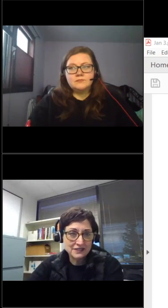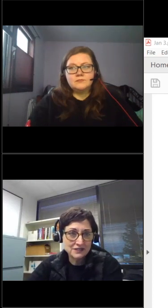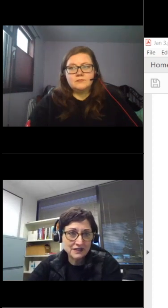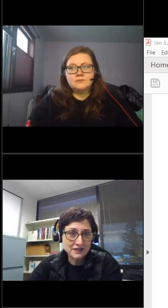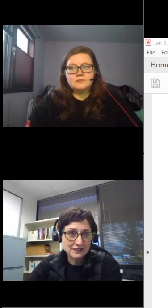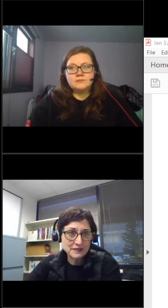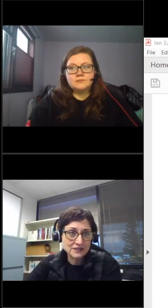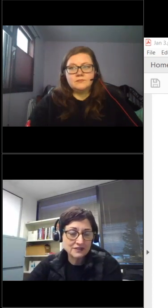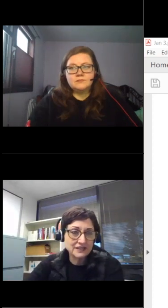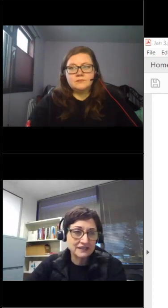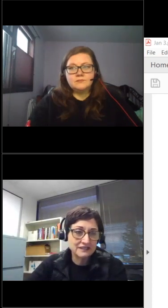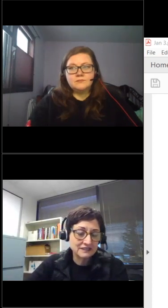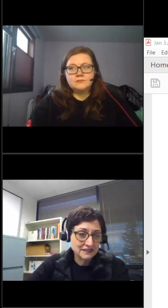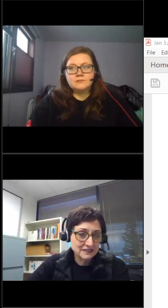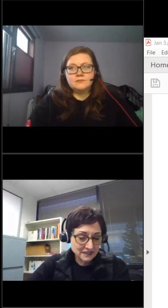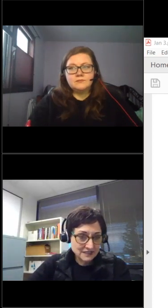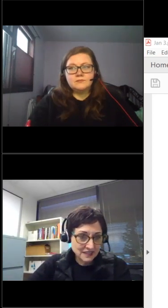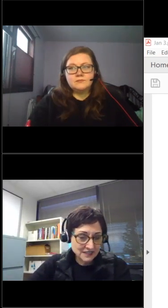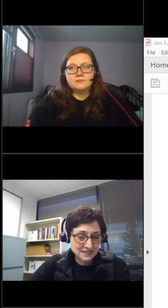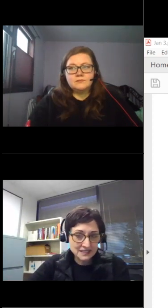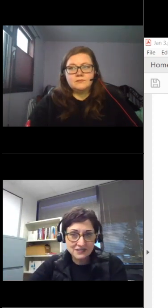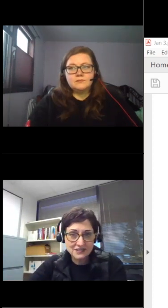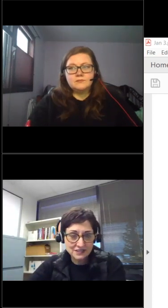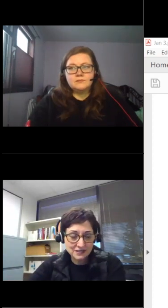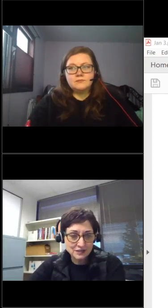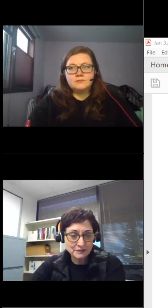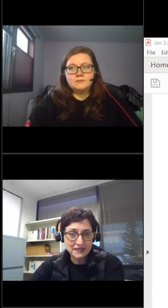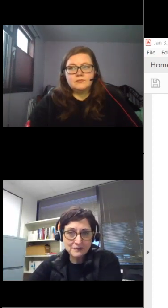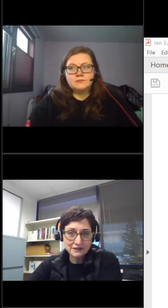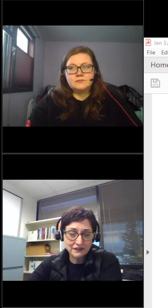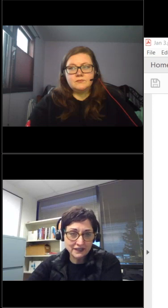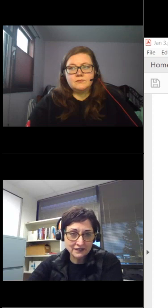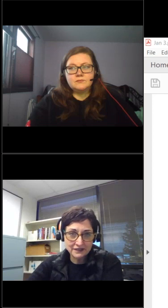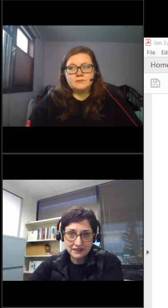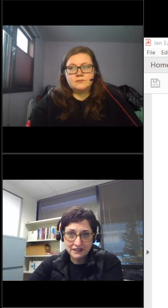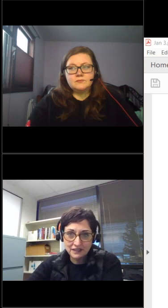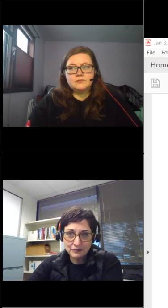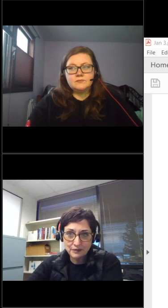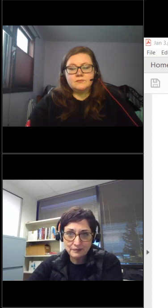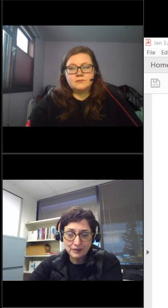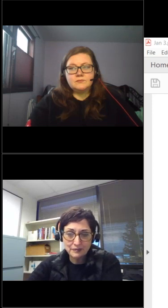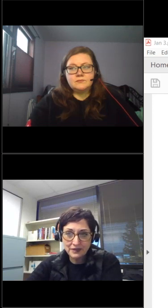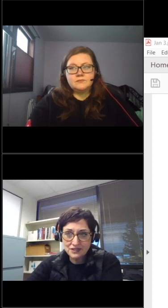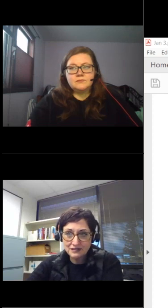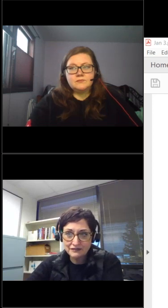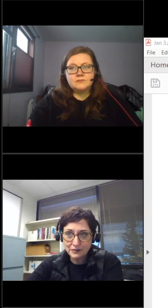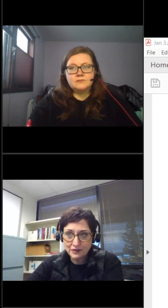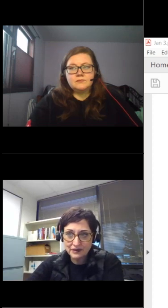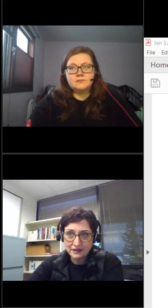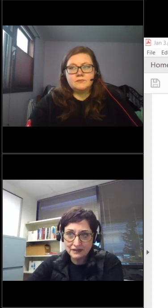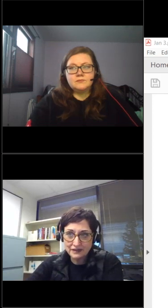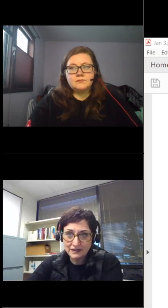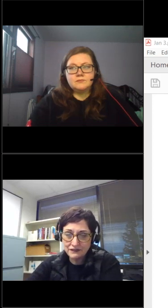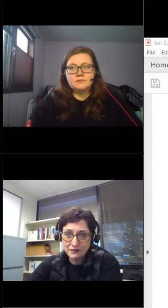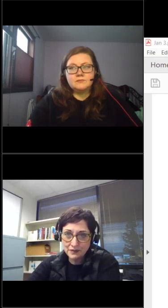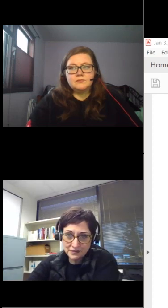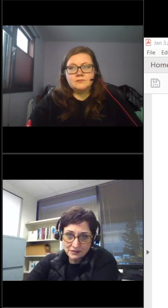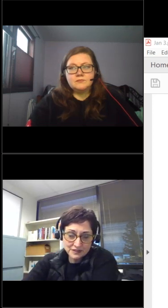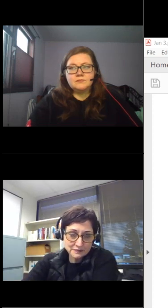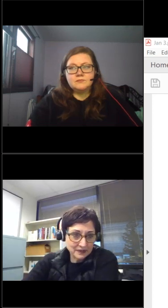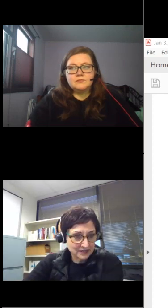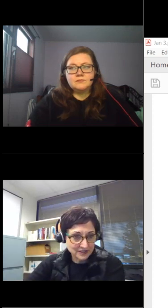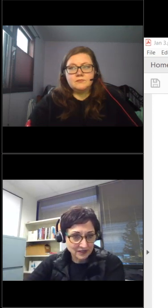file. These are not to be turned in to SDS. These are to be kept on file in preparation for if you